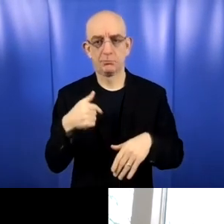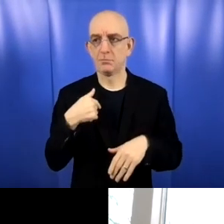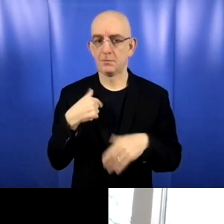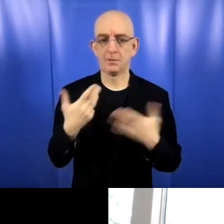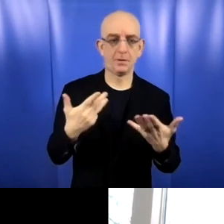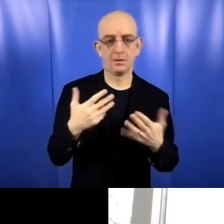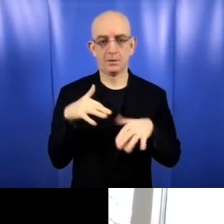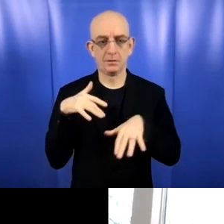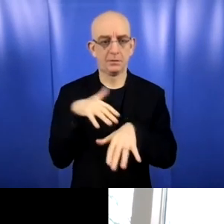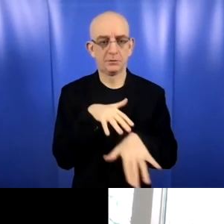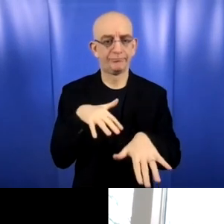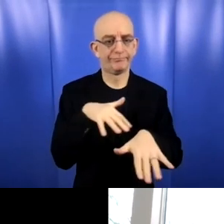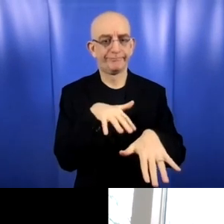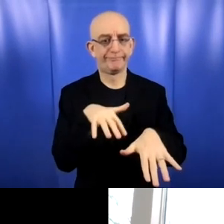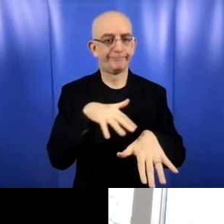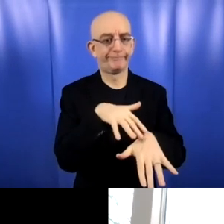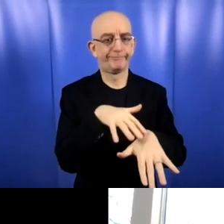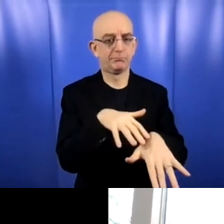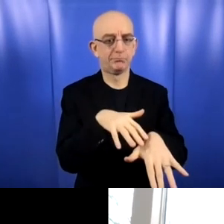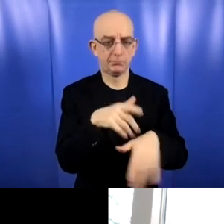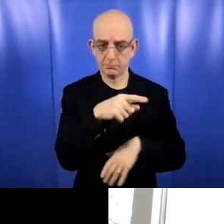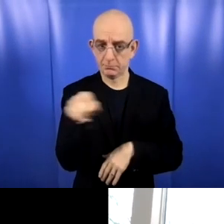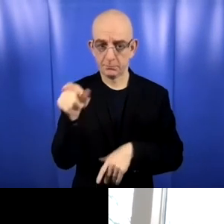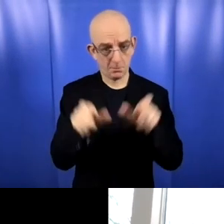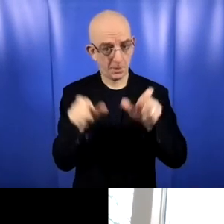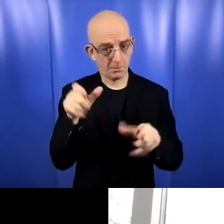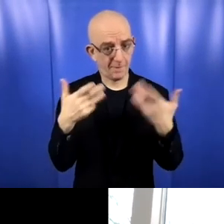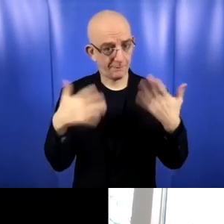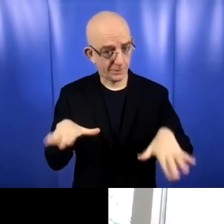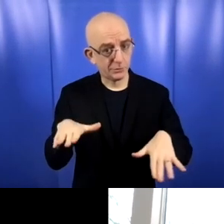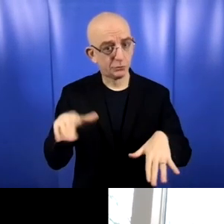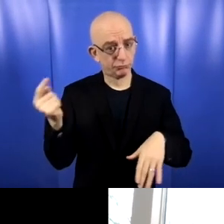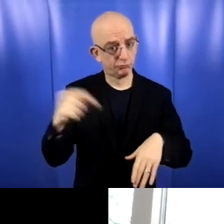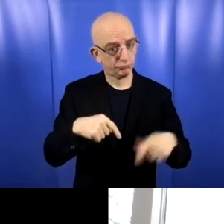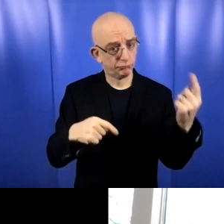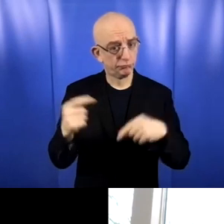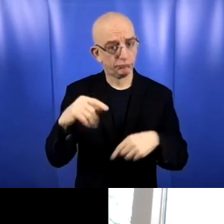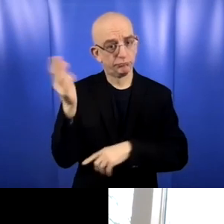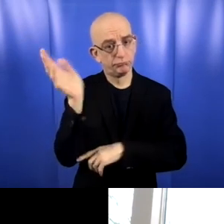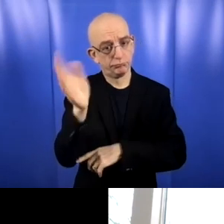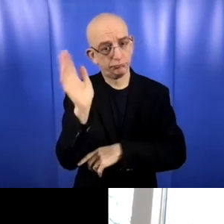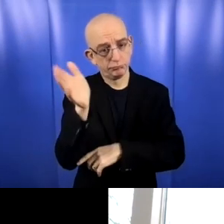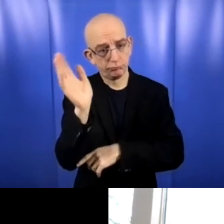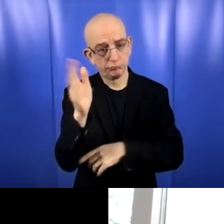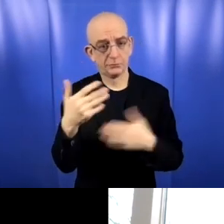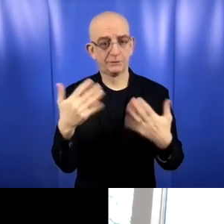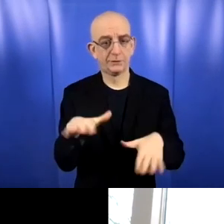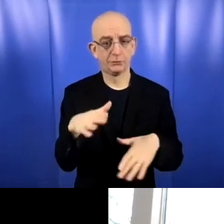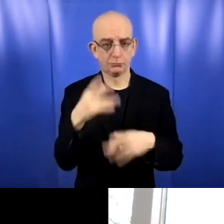Interdisciplinary Network should be seeking to achieve is a truly global